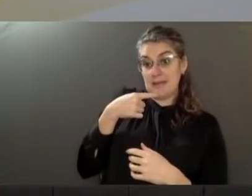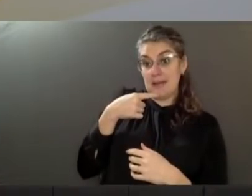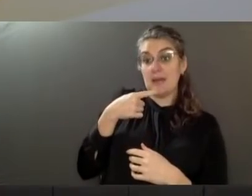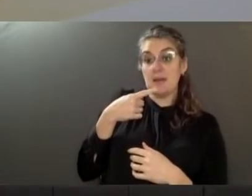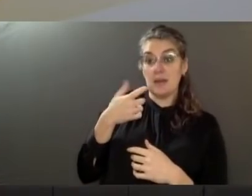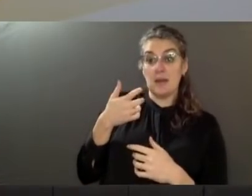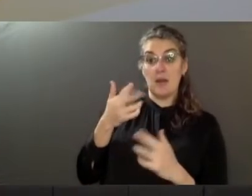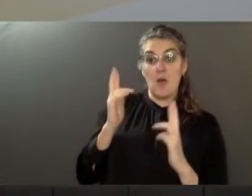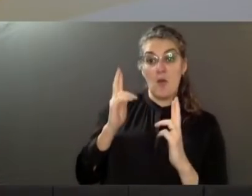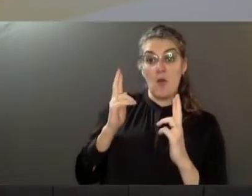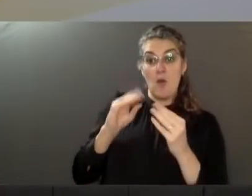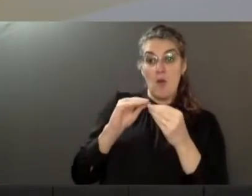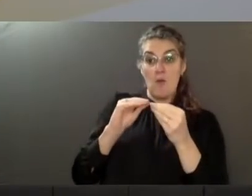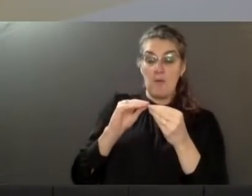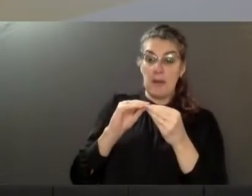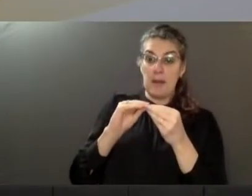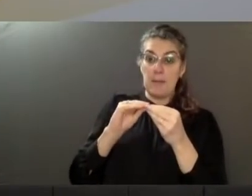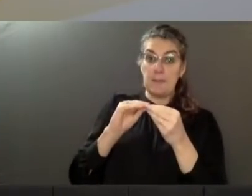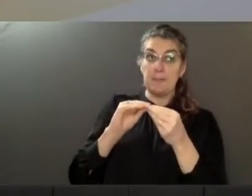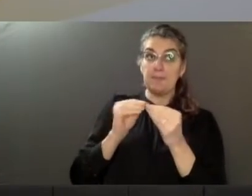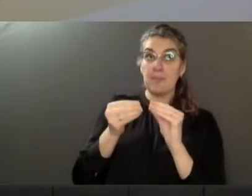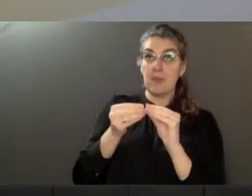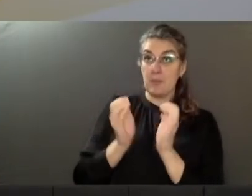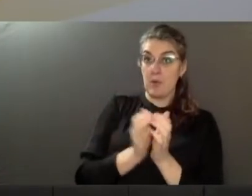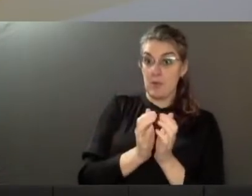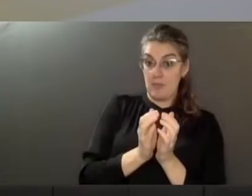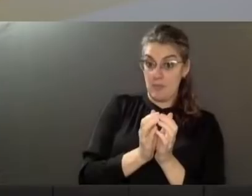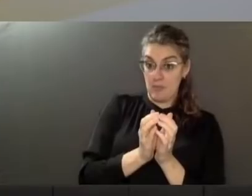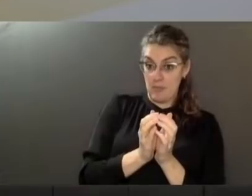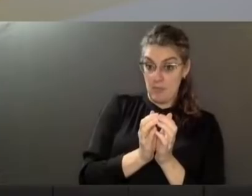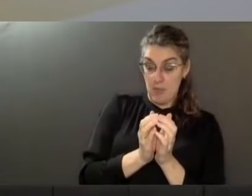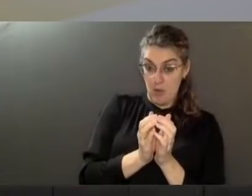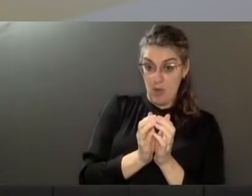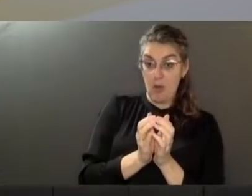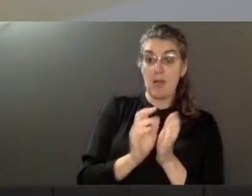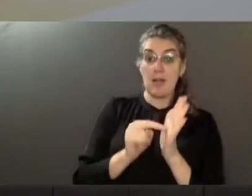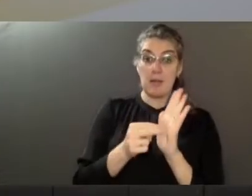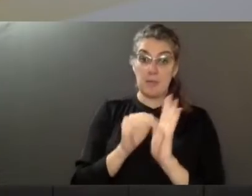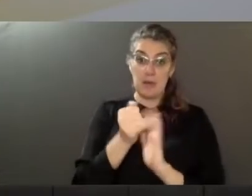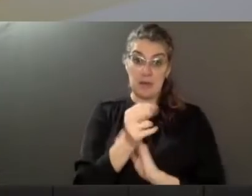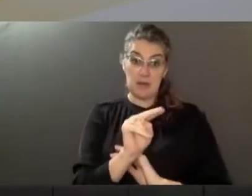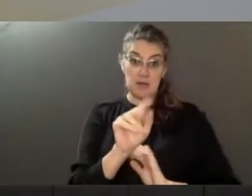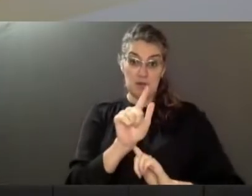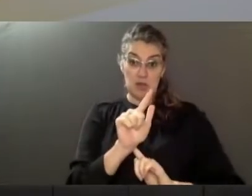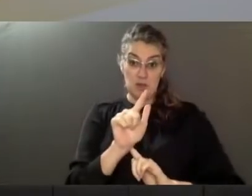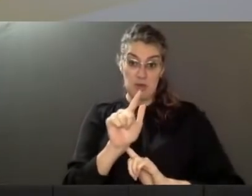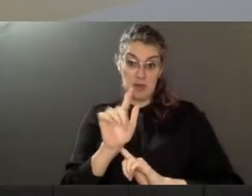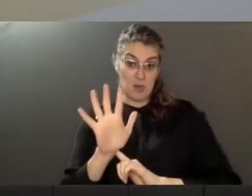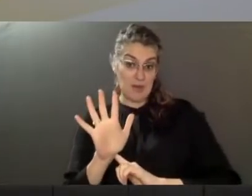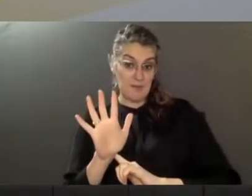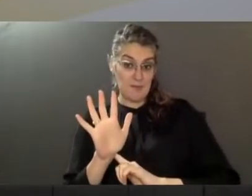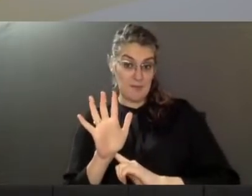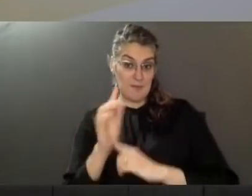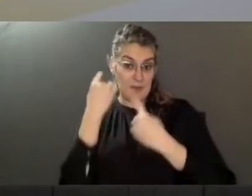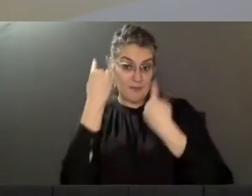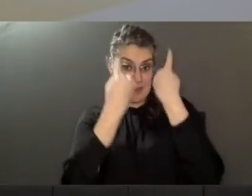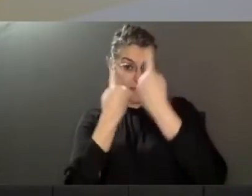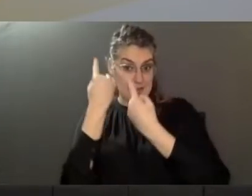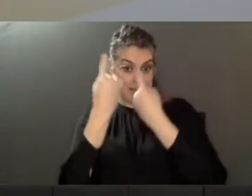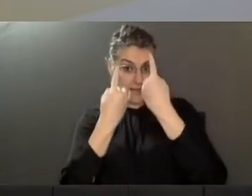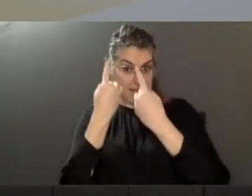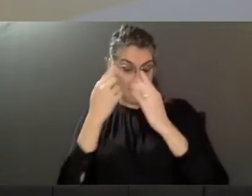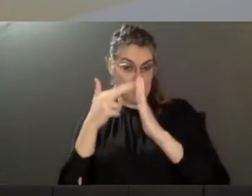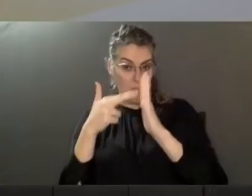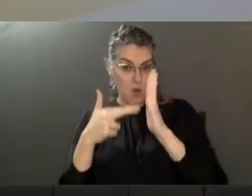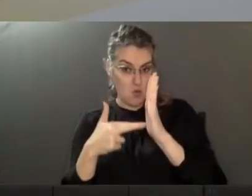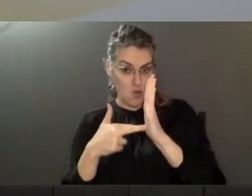a new normal. Until January 25th, we are in the post-circuit breaker phase, and we will continue to take the next few